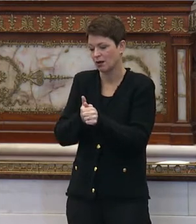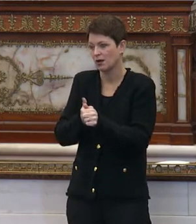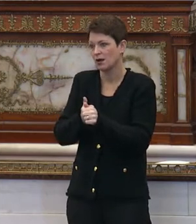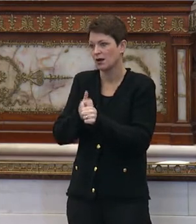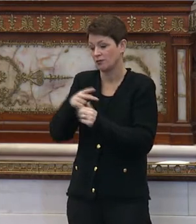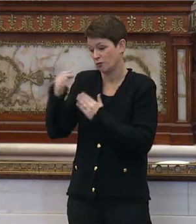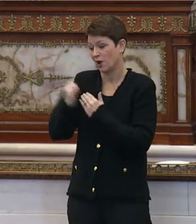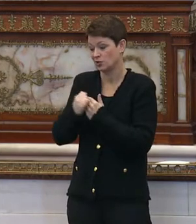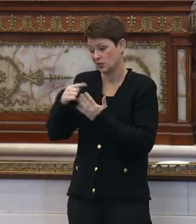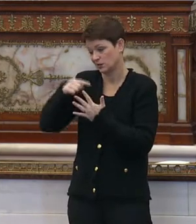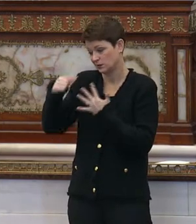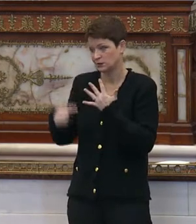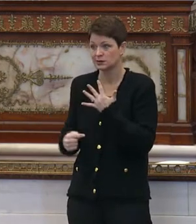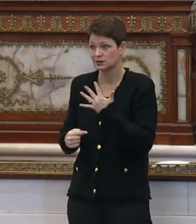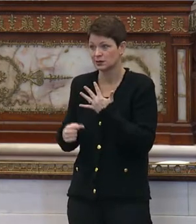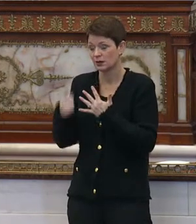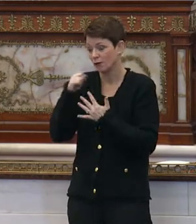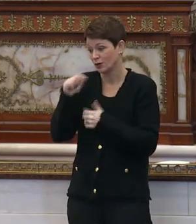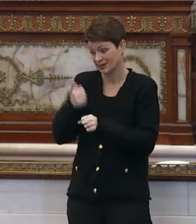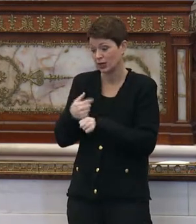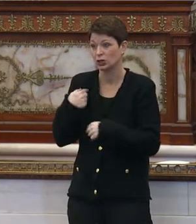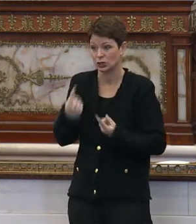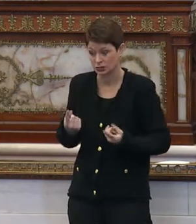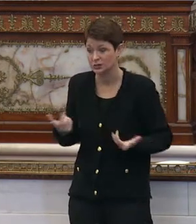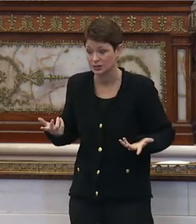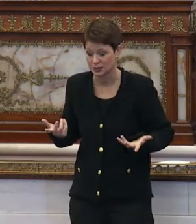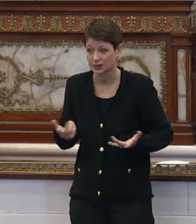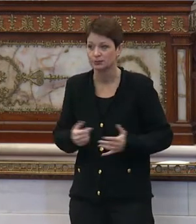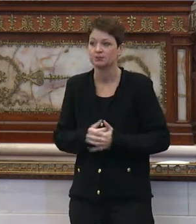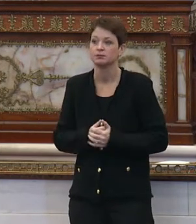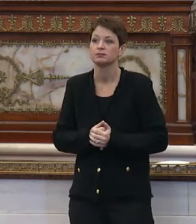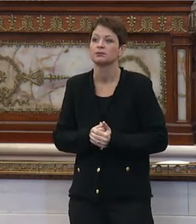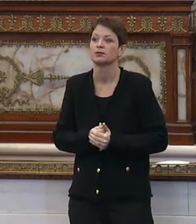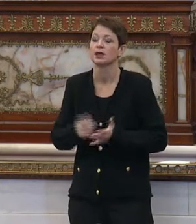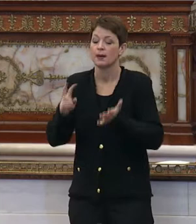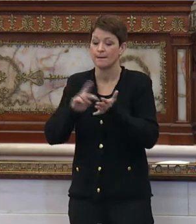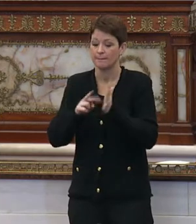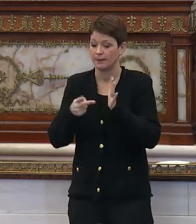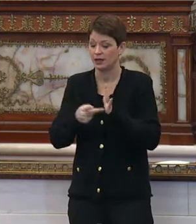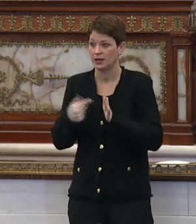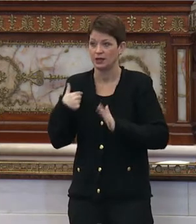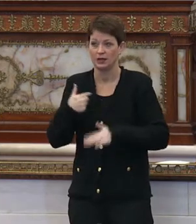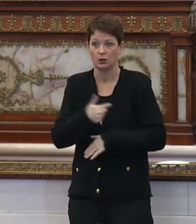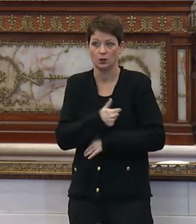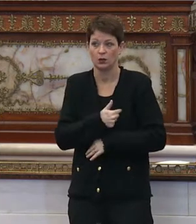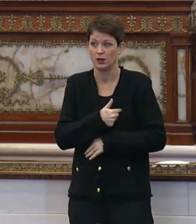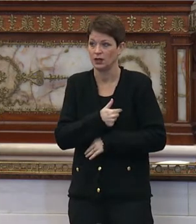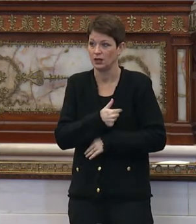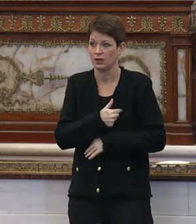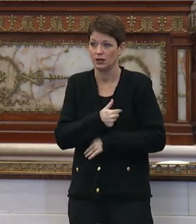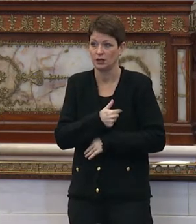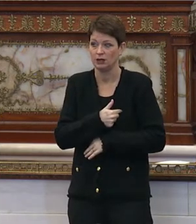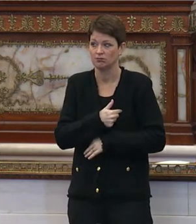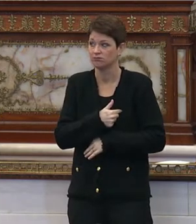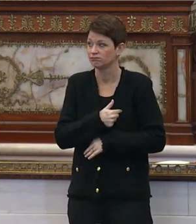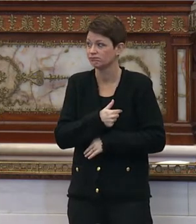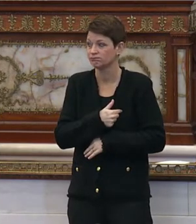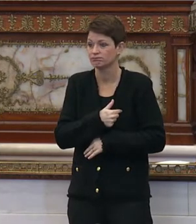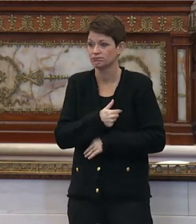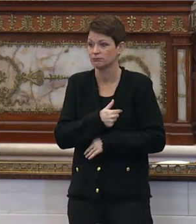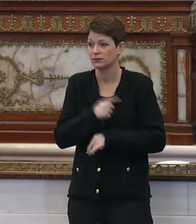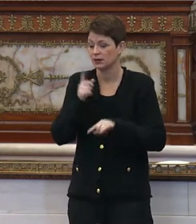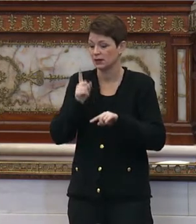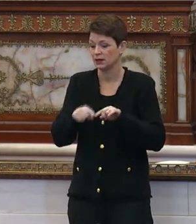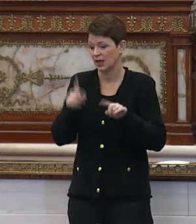projects for 10 years, meaning that we have not been able to